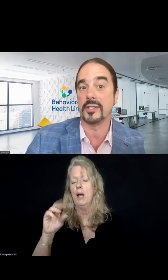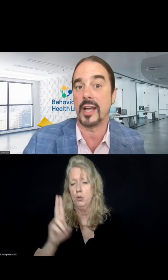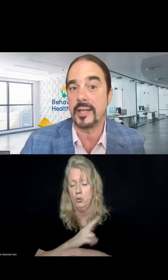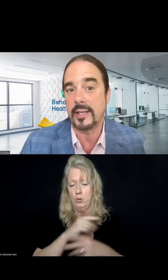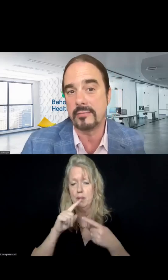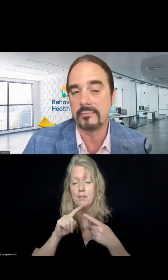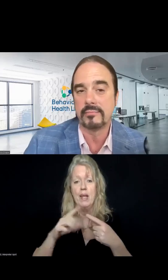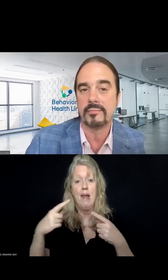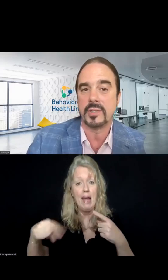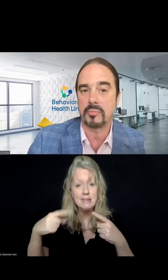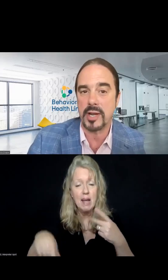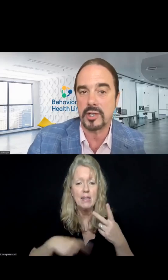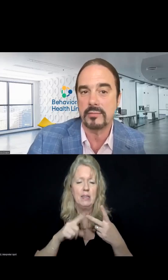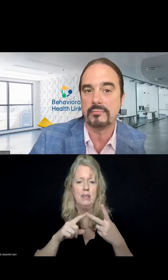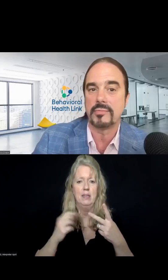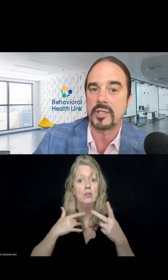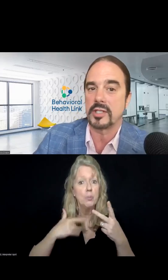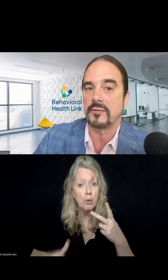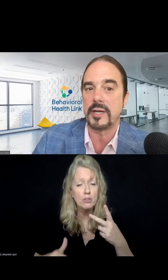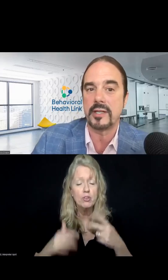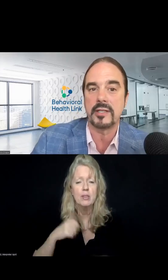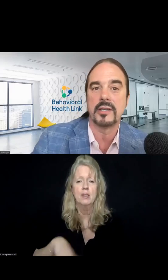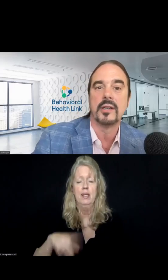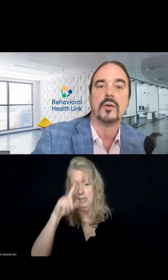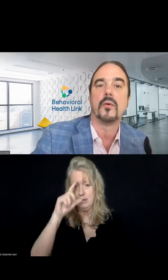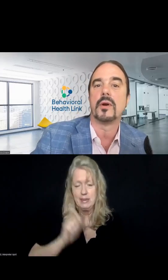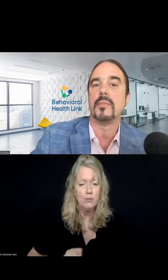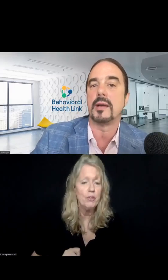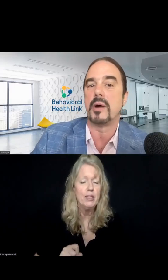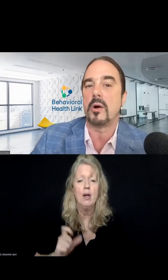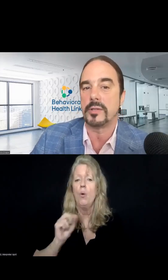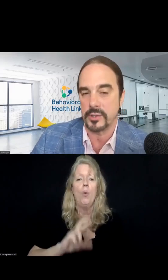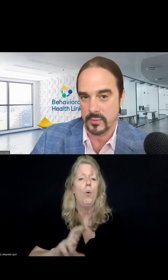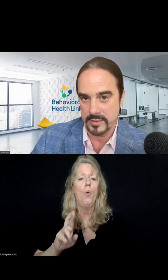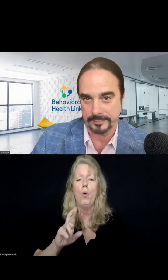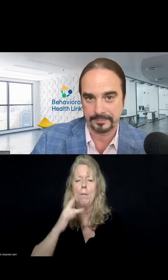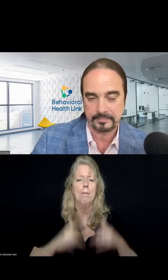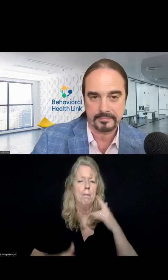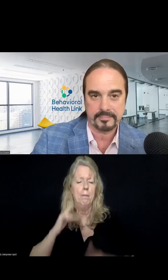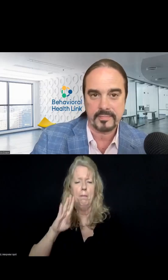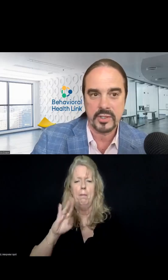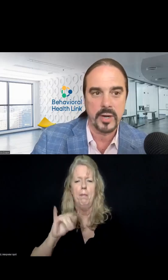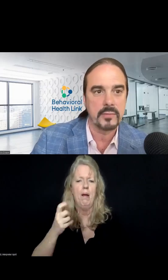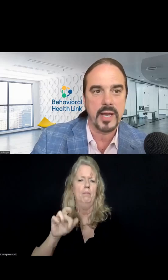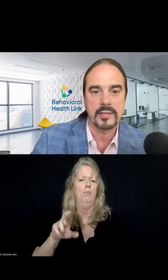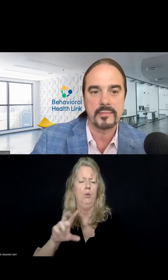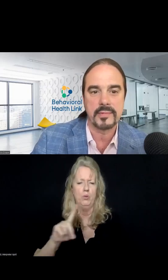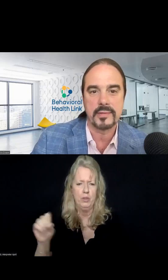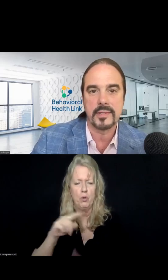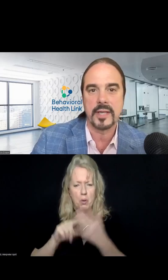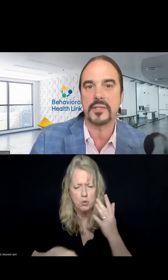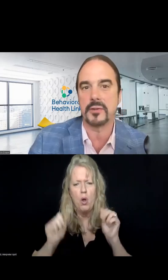it anxiety, depression, schizophrenia, or bipolar disorder? So